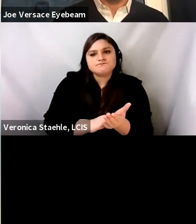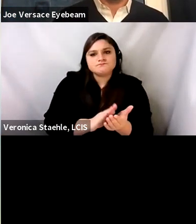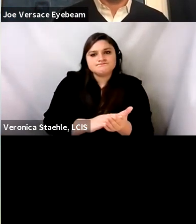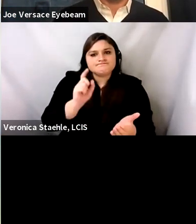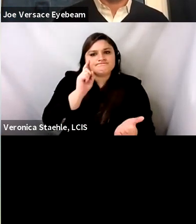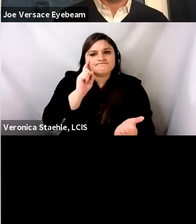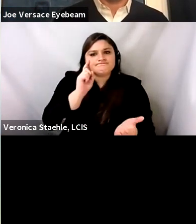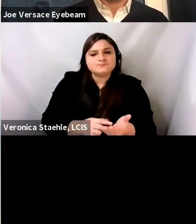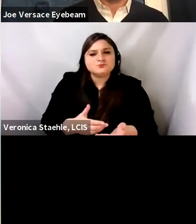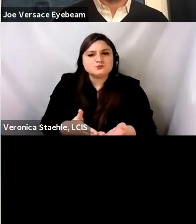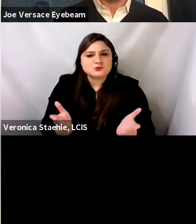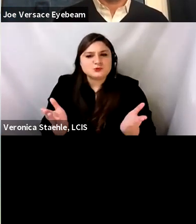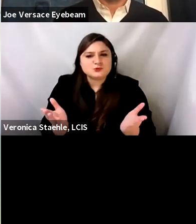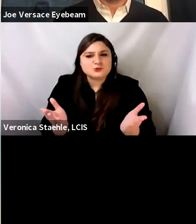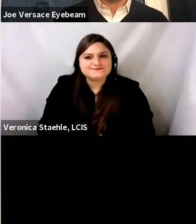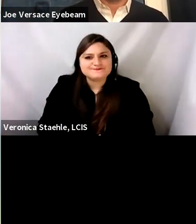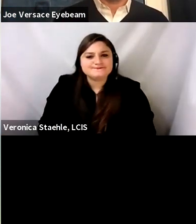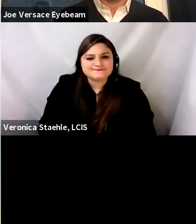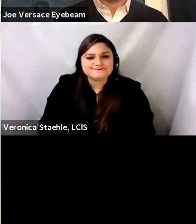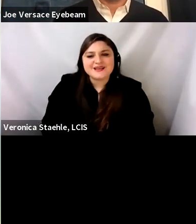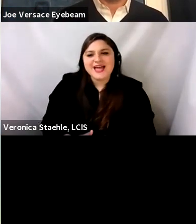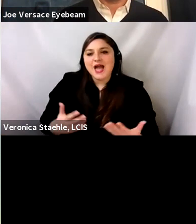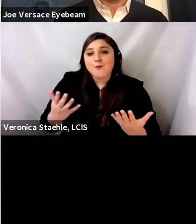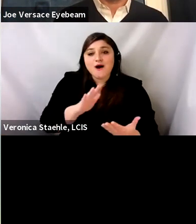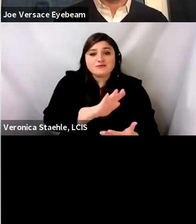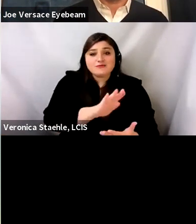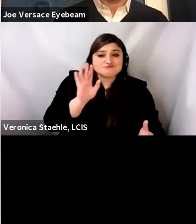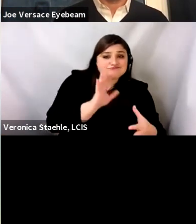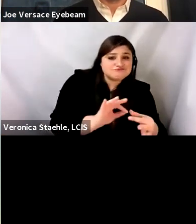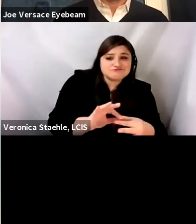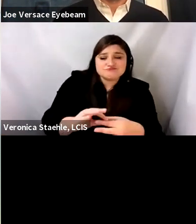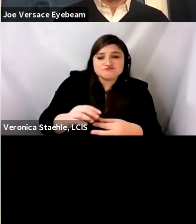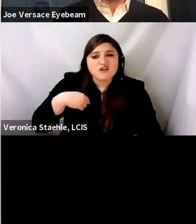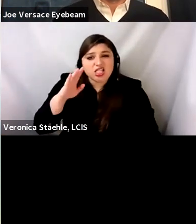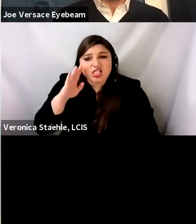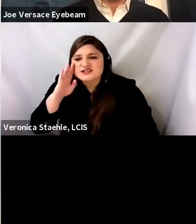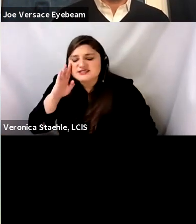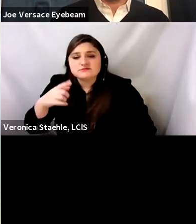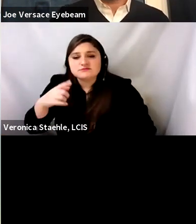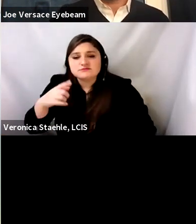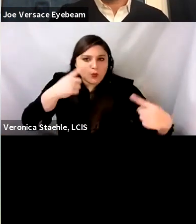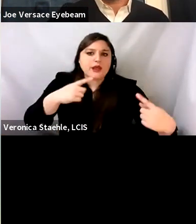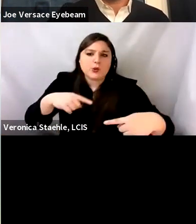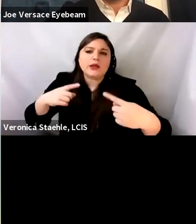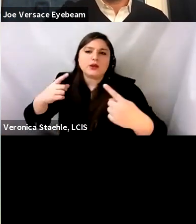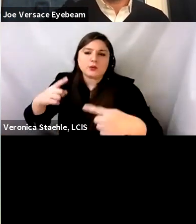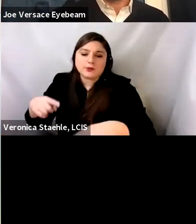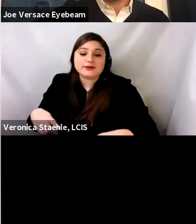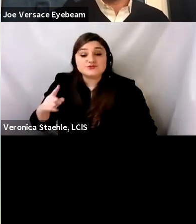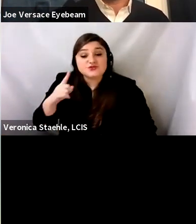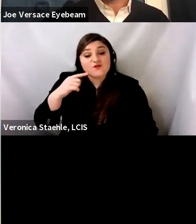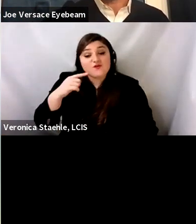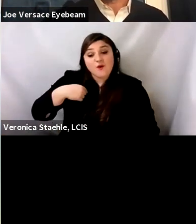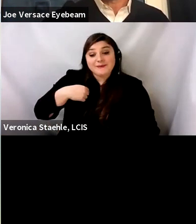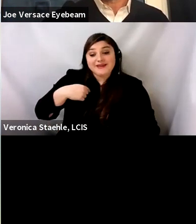all of you, what you just said. So on behalf of the Department of Cultural Affairs, I would like to thank today's participants